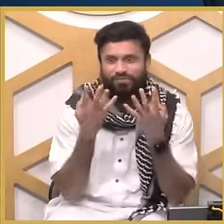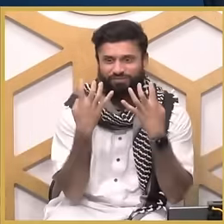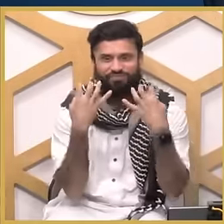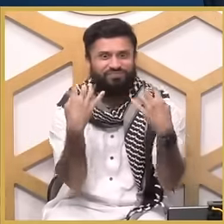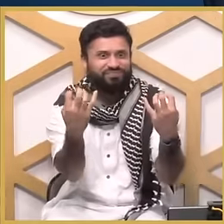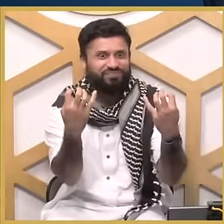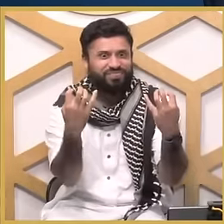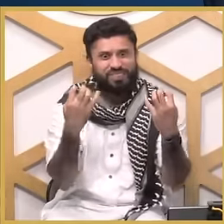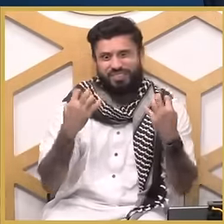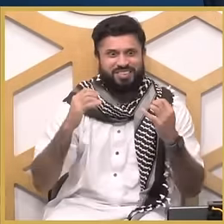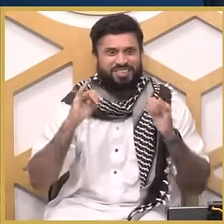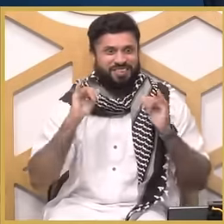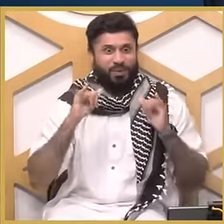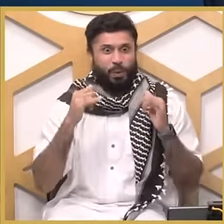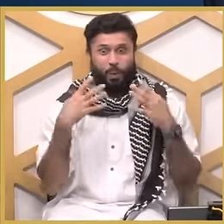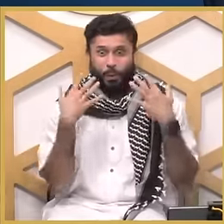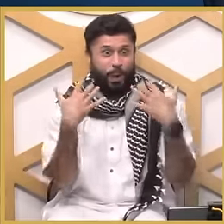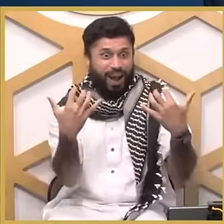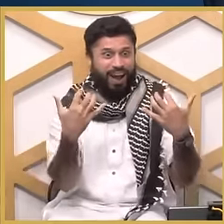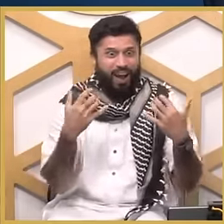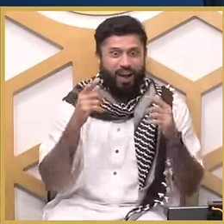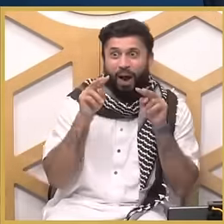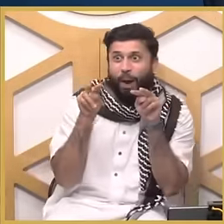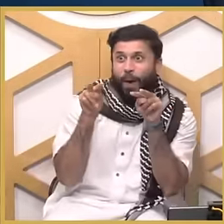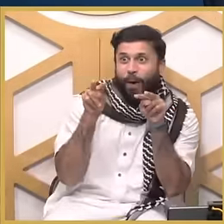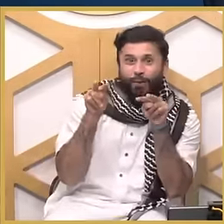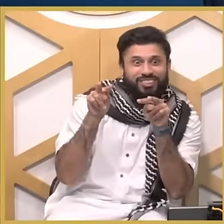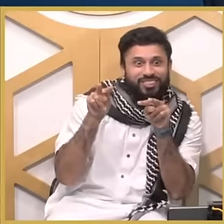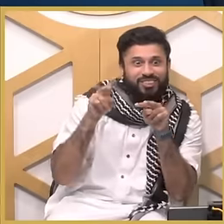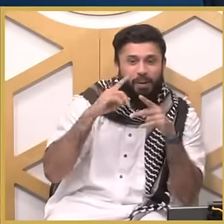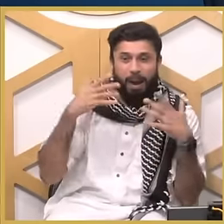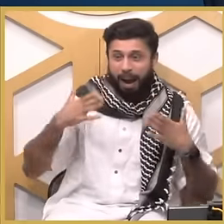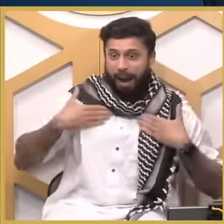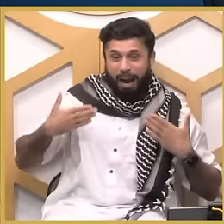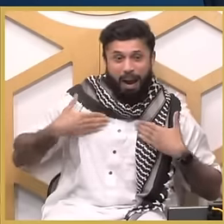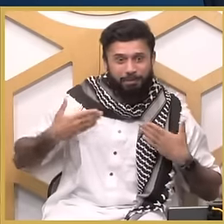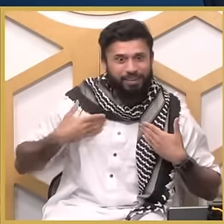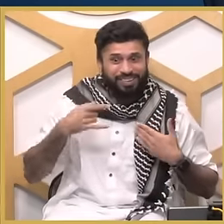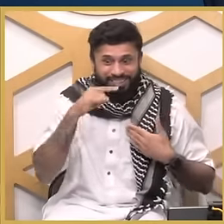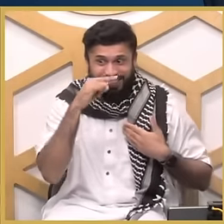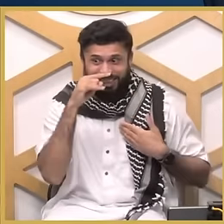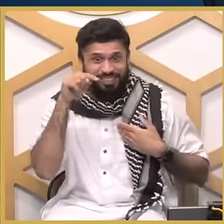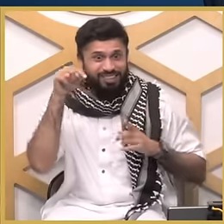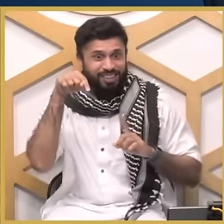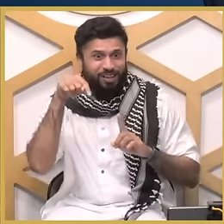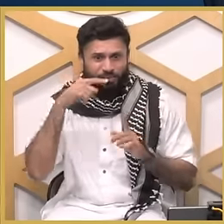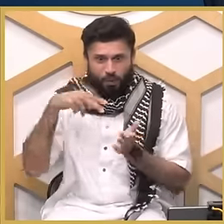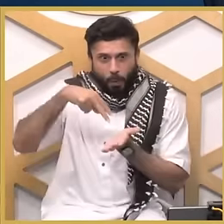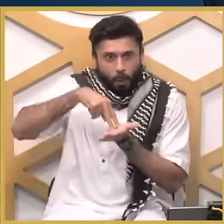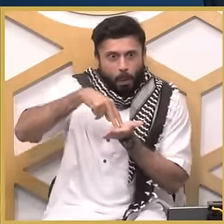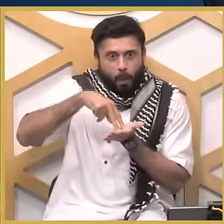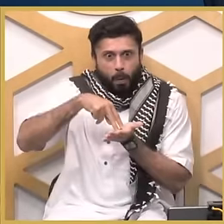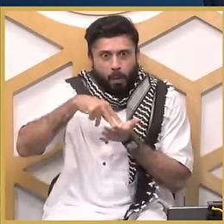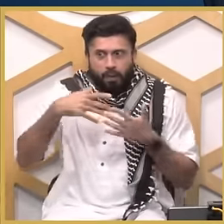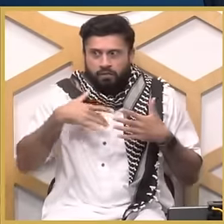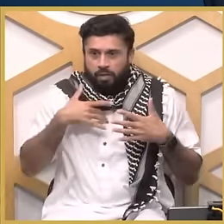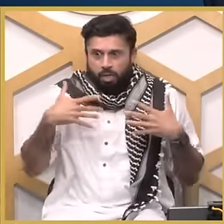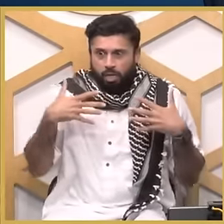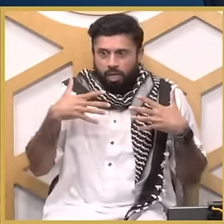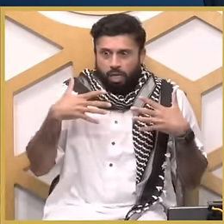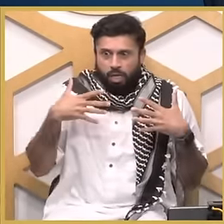anxiously looking around until they spot their parents. SubhanAllah, when they spot their parents and their parents wave at